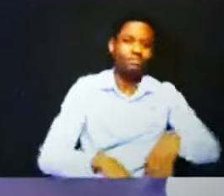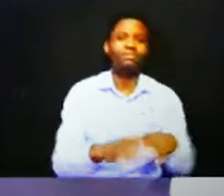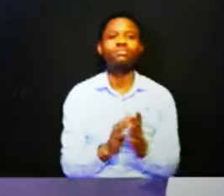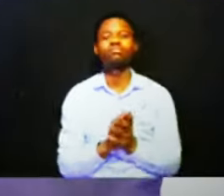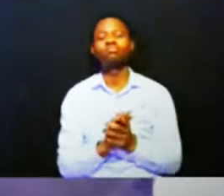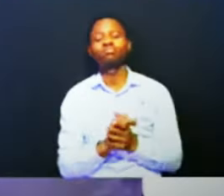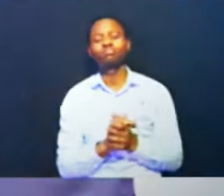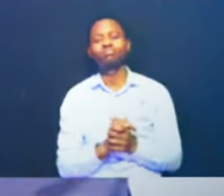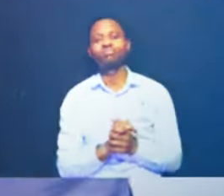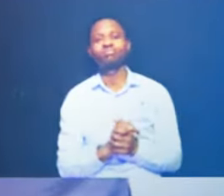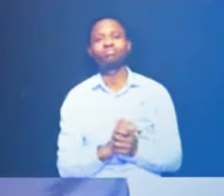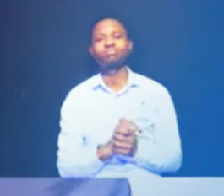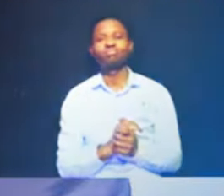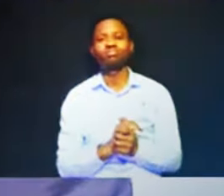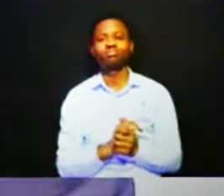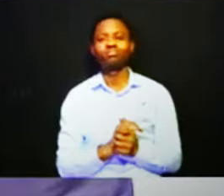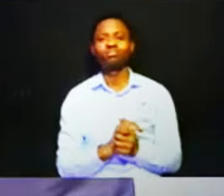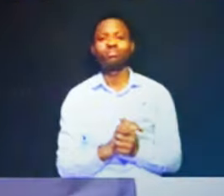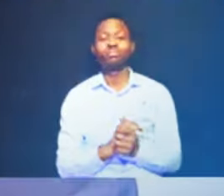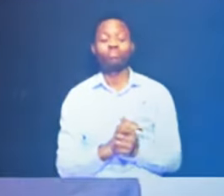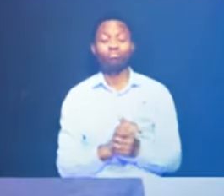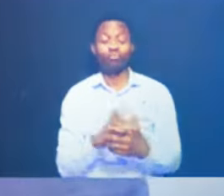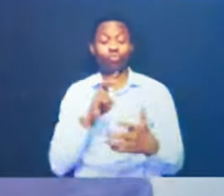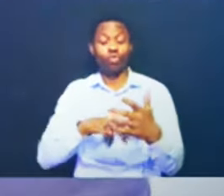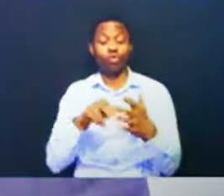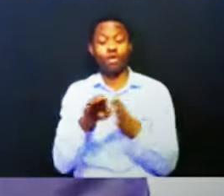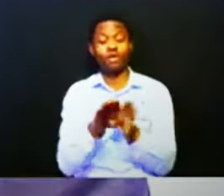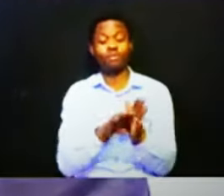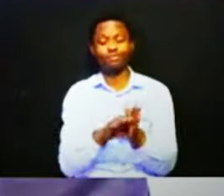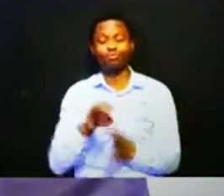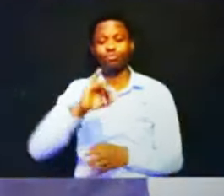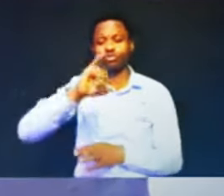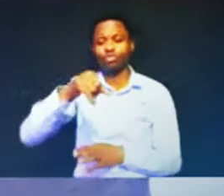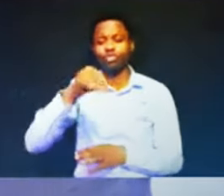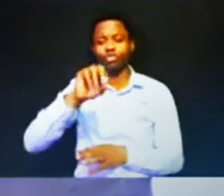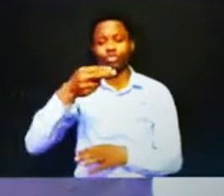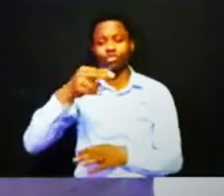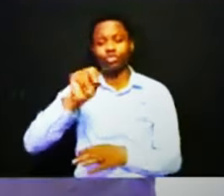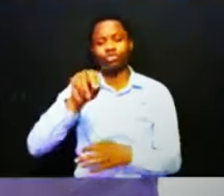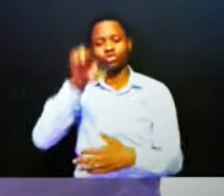them. Let me start from John chapter 2. I read from